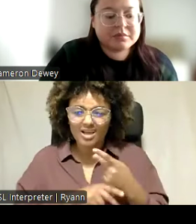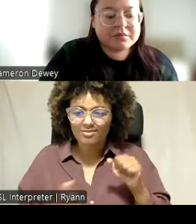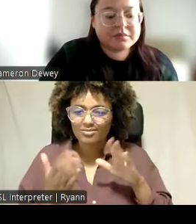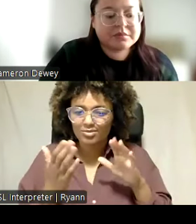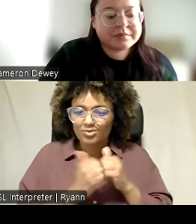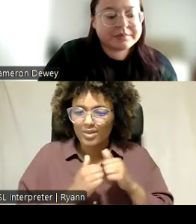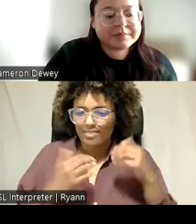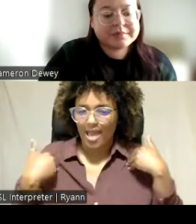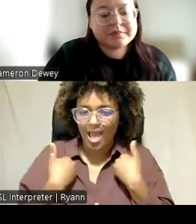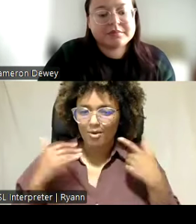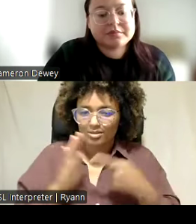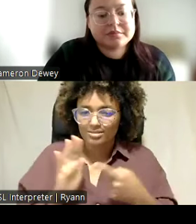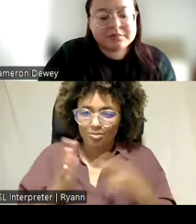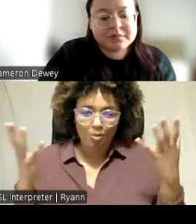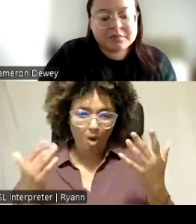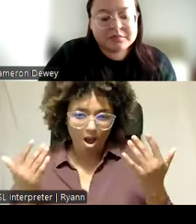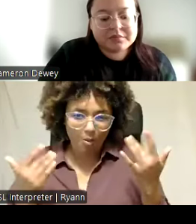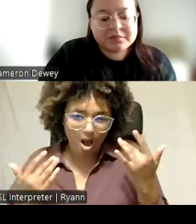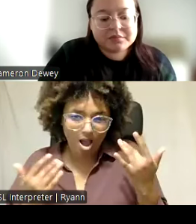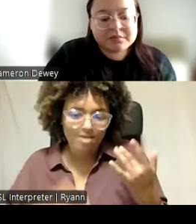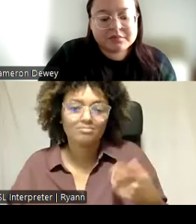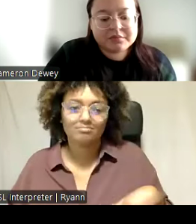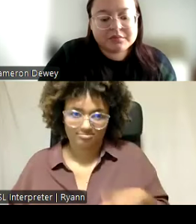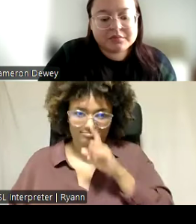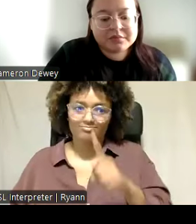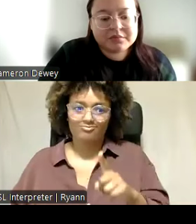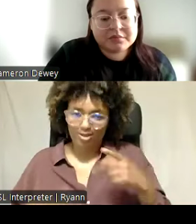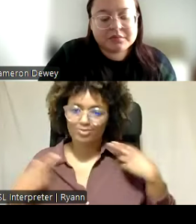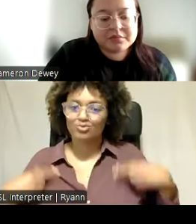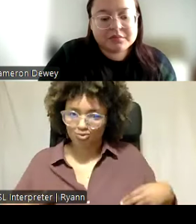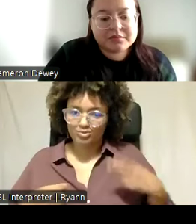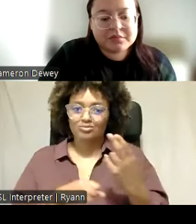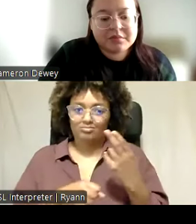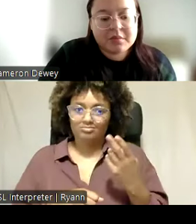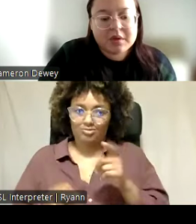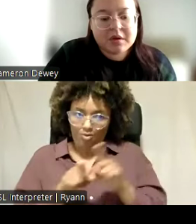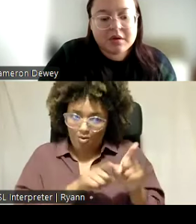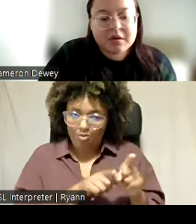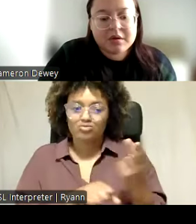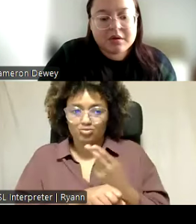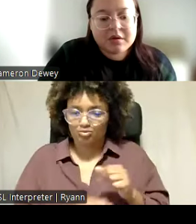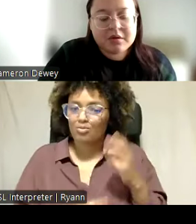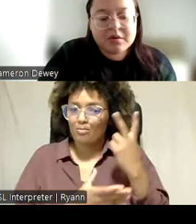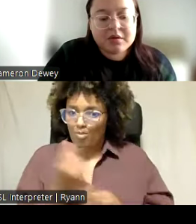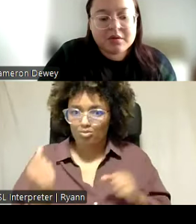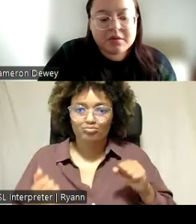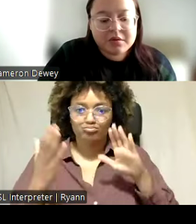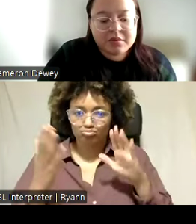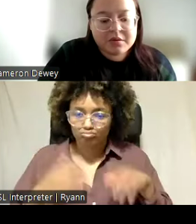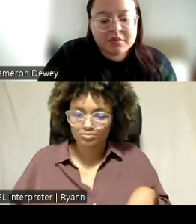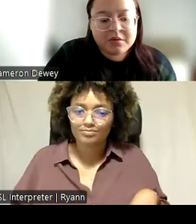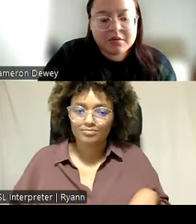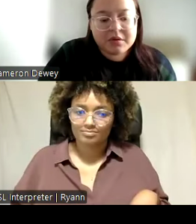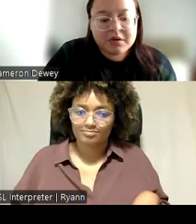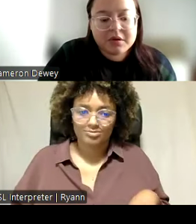already mentioned, humans engage in both tonic and collapse immobility. And it's very important to talk about examples of